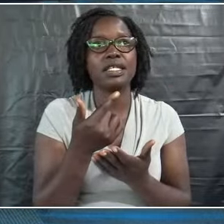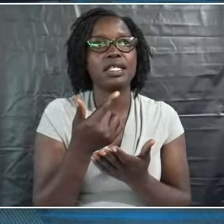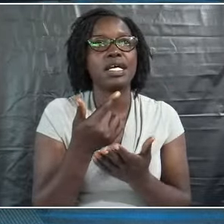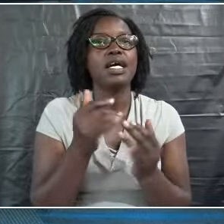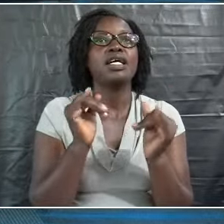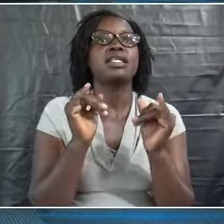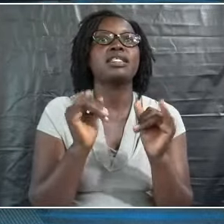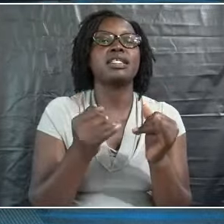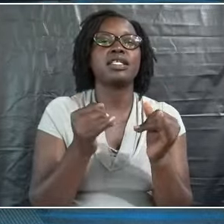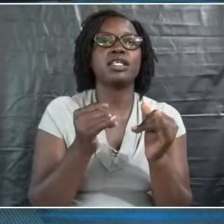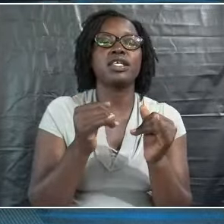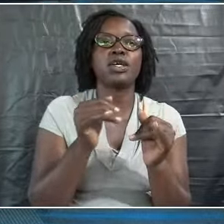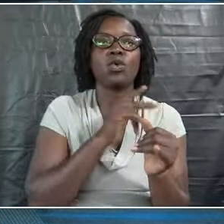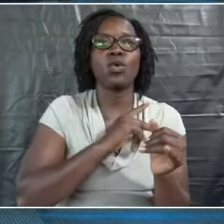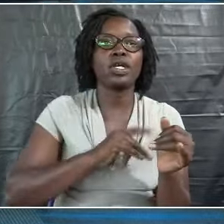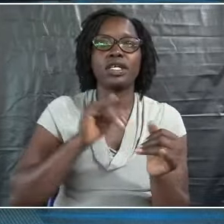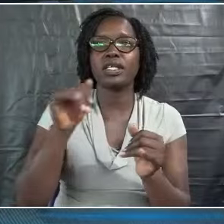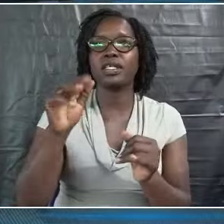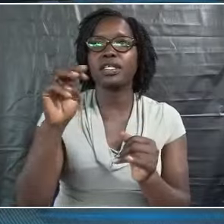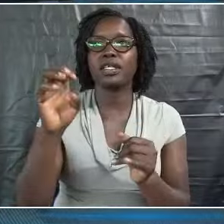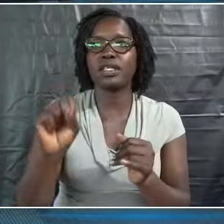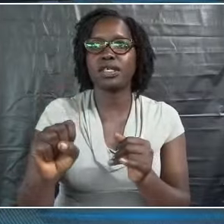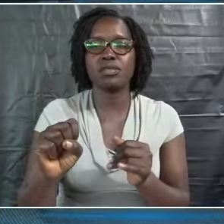New King James Version.